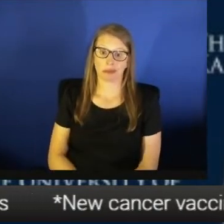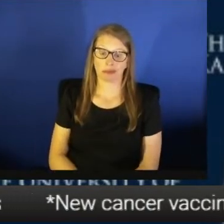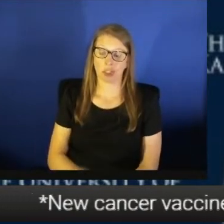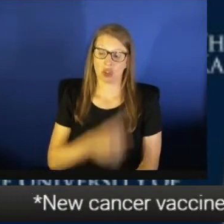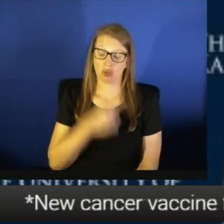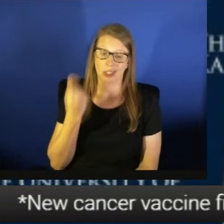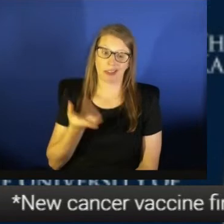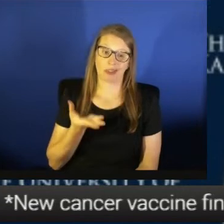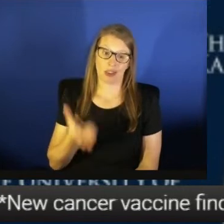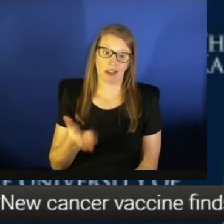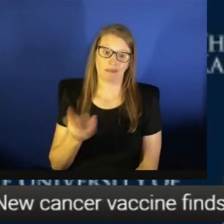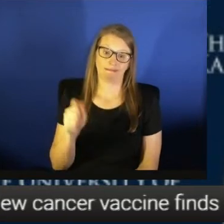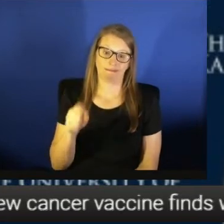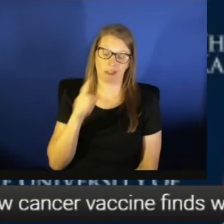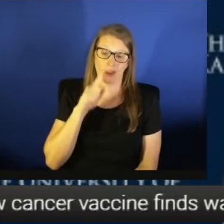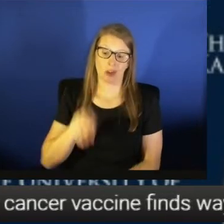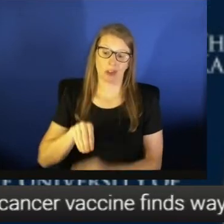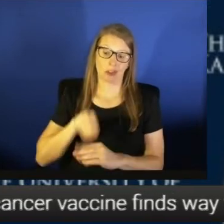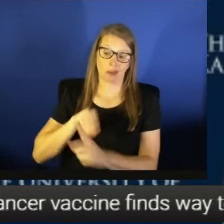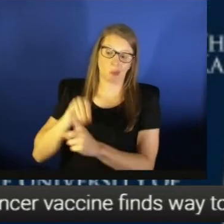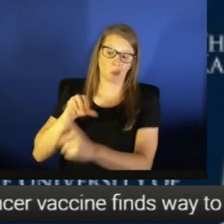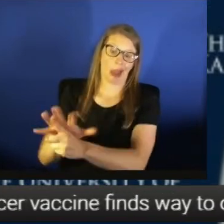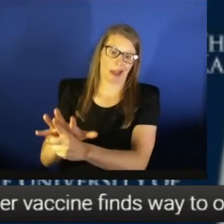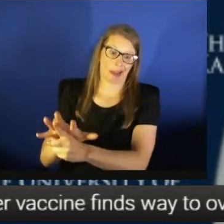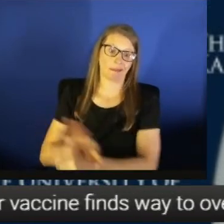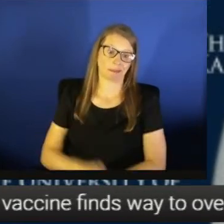there of spreading it. We know that